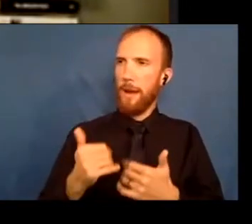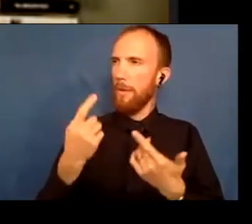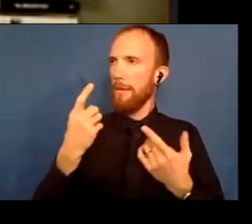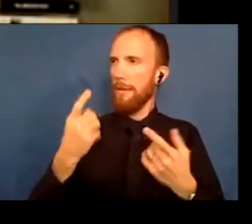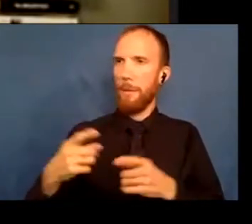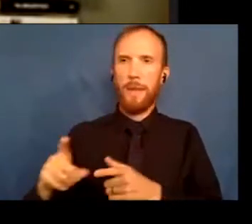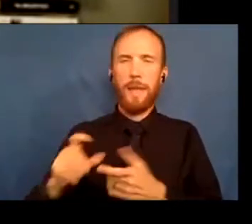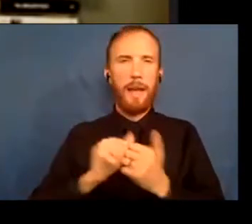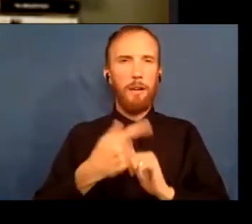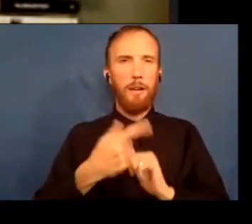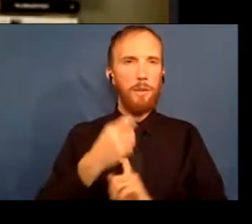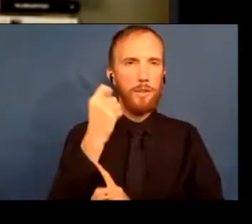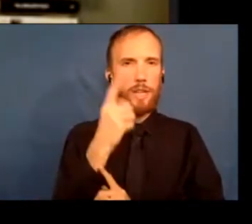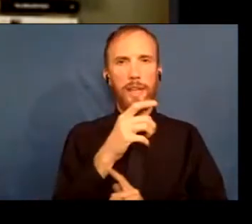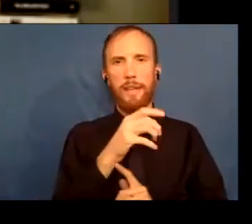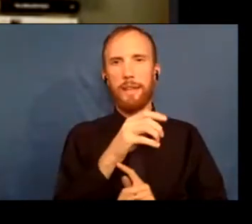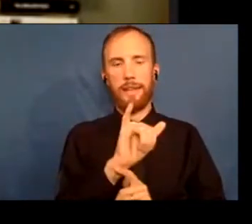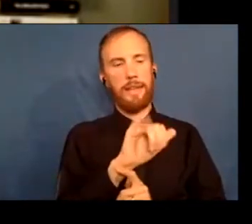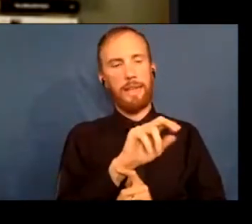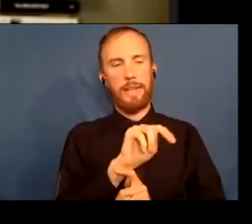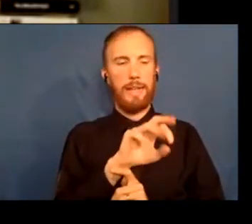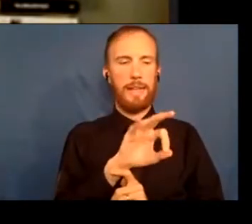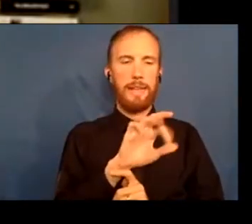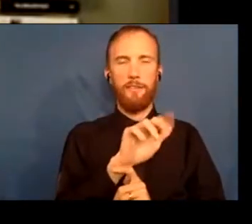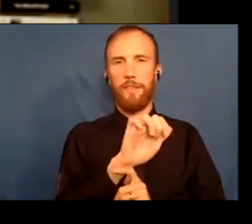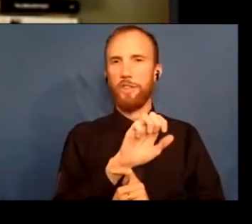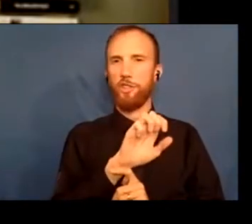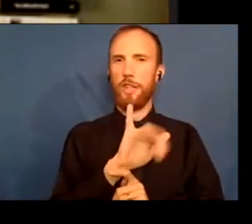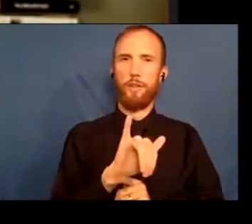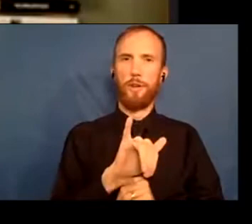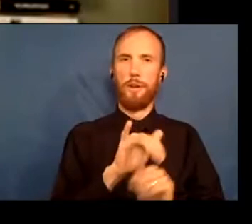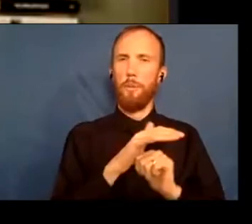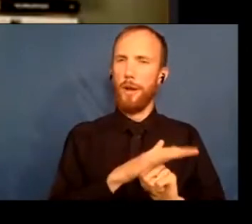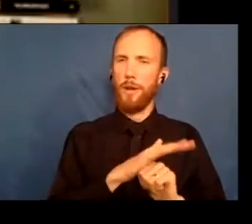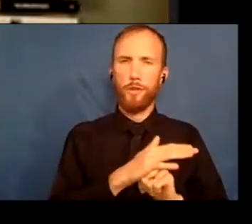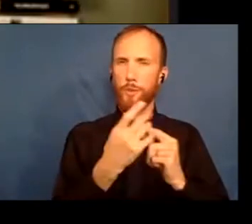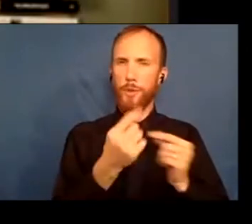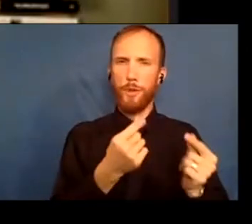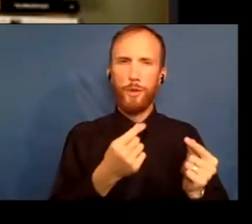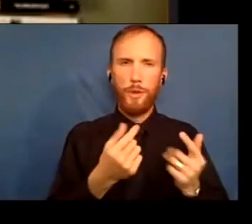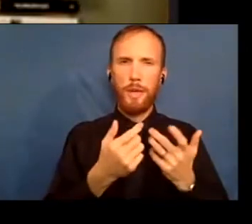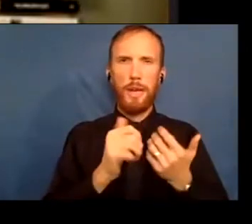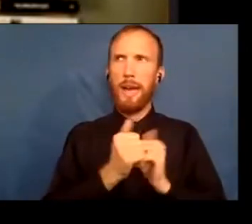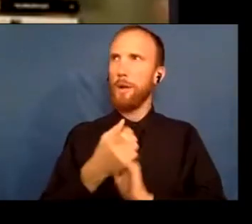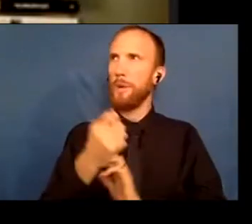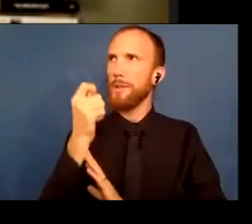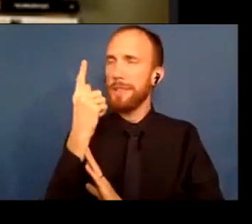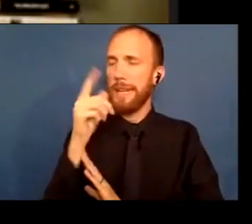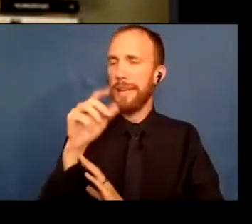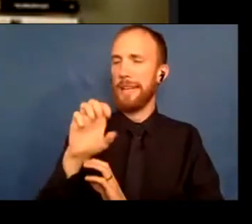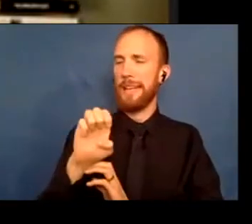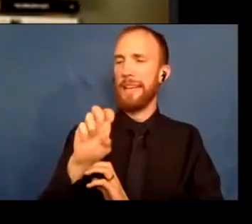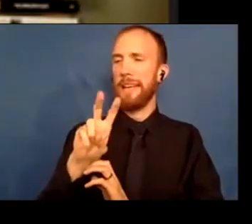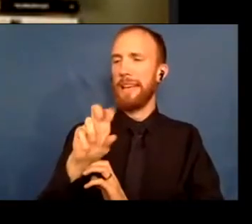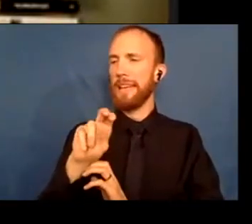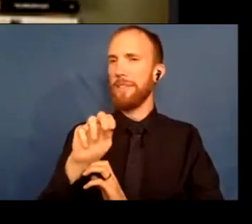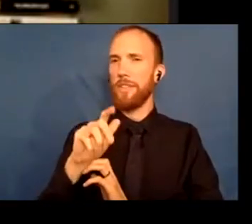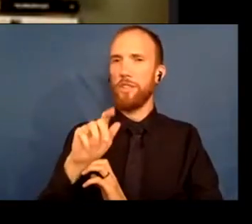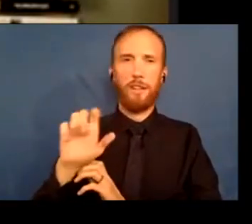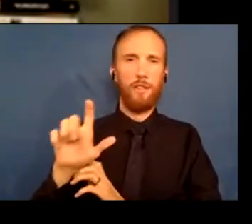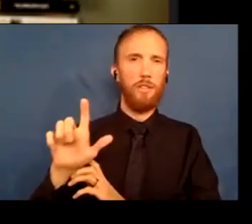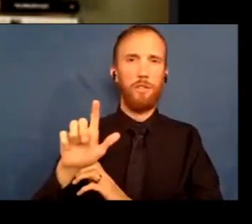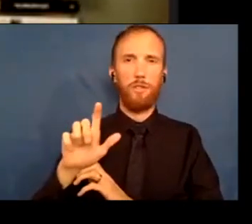inflationary pressures and what they do? How do we understand the role of evangelical religion? You know, whether it's Pentecostalism